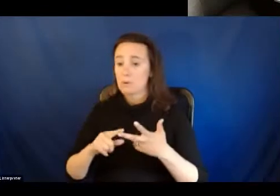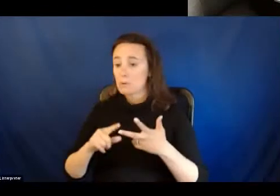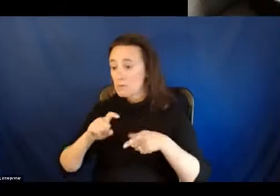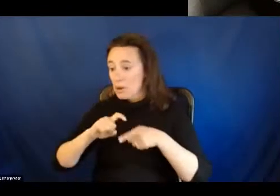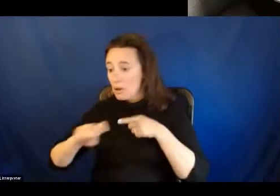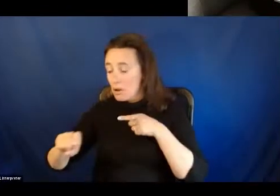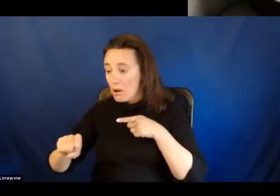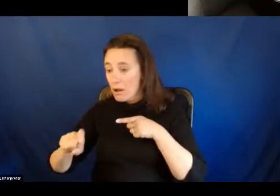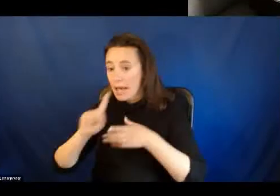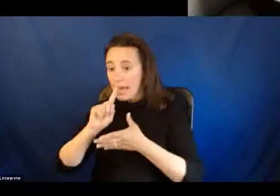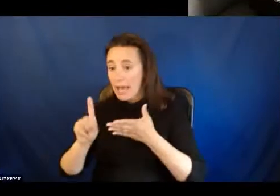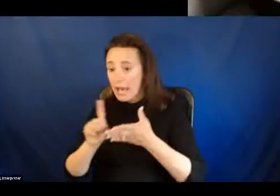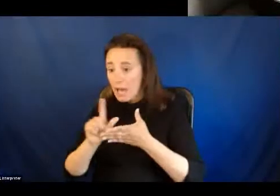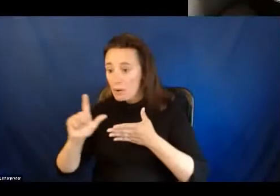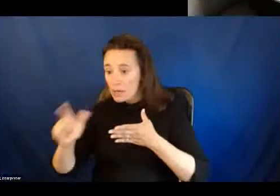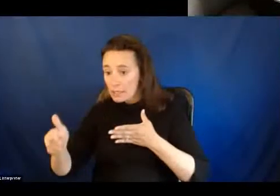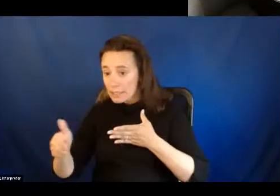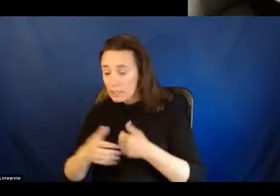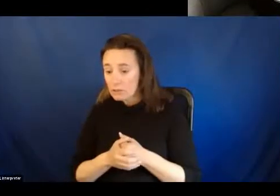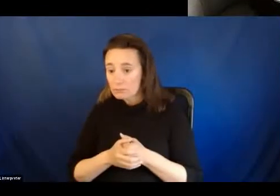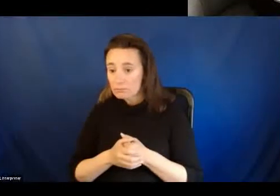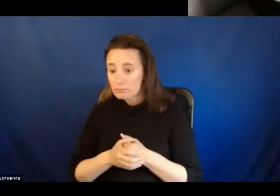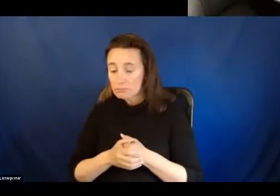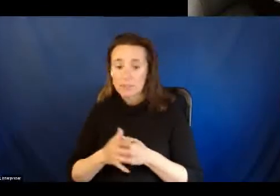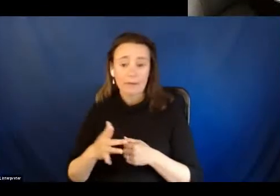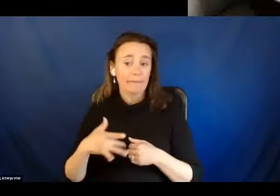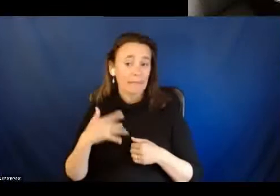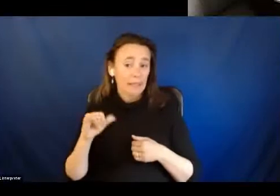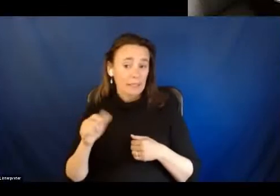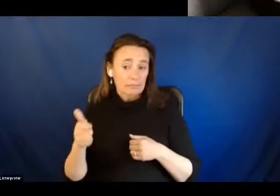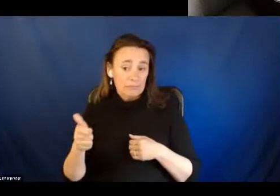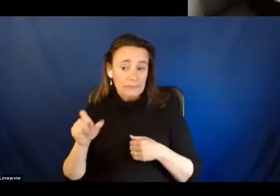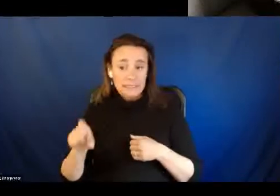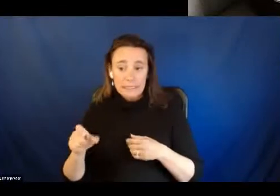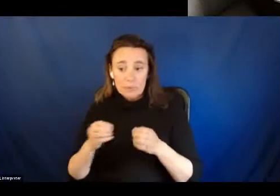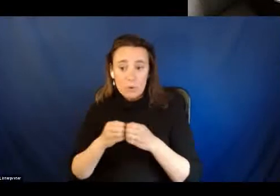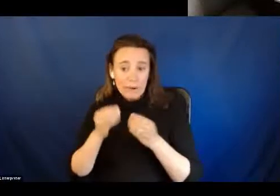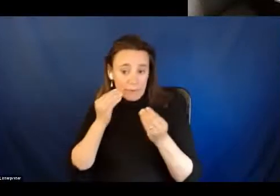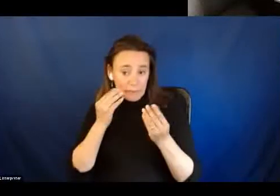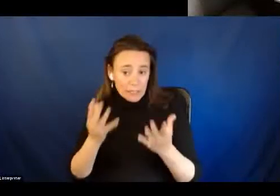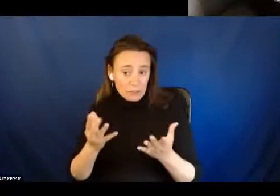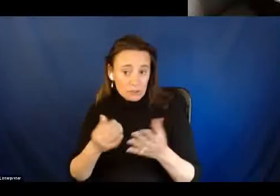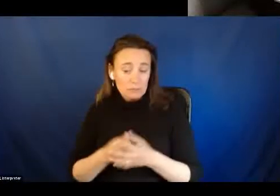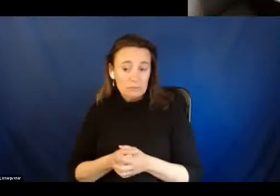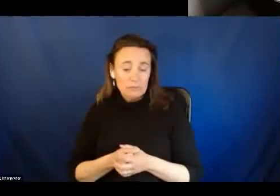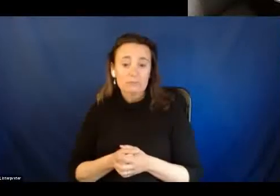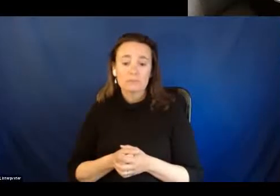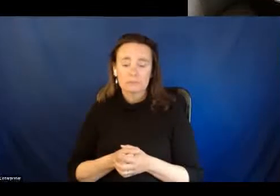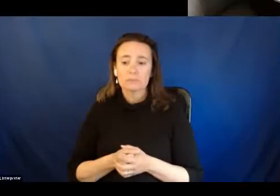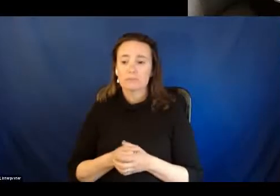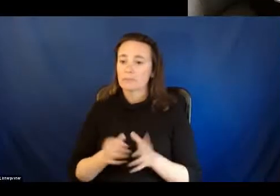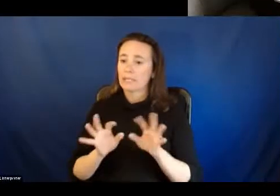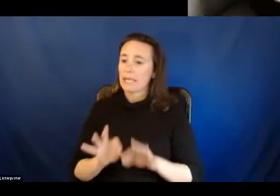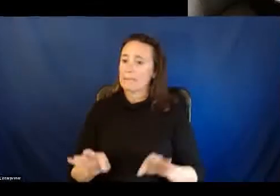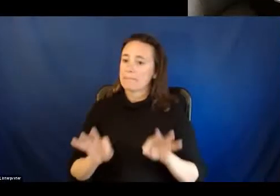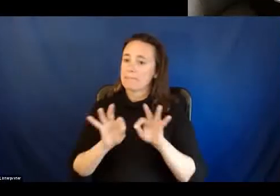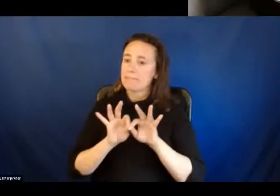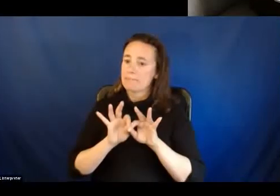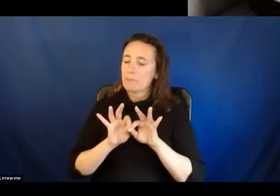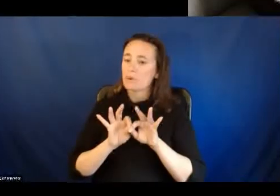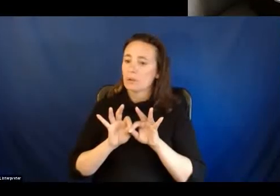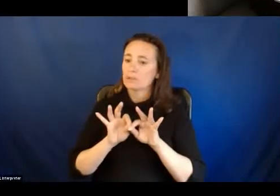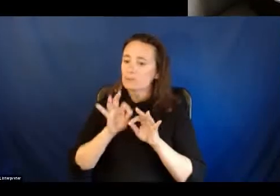feel like you need more information, or are you ready to make this decision? We should make sure that we're verbalizing all of these